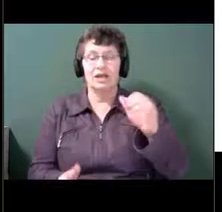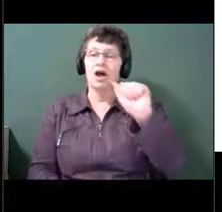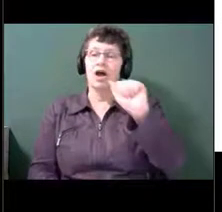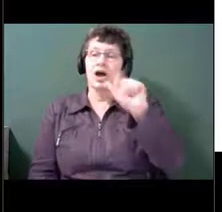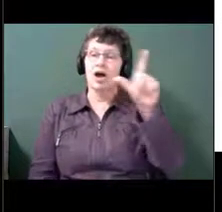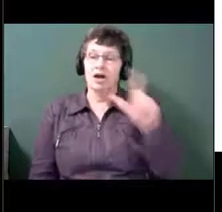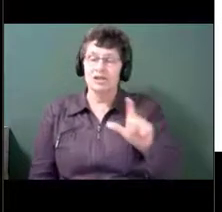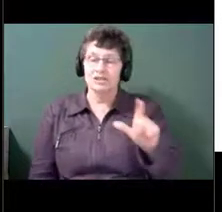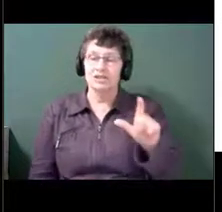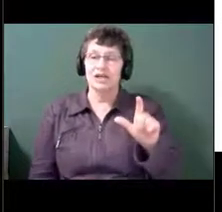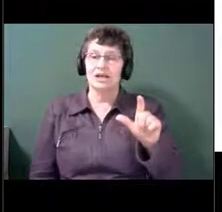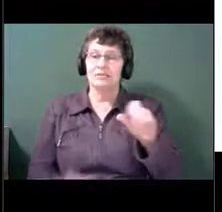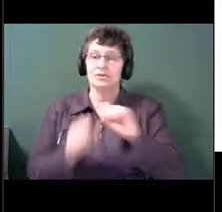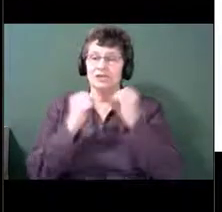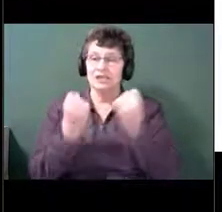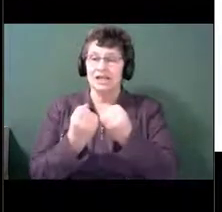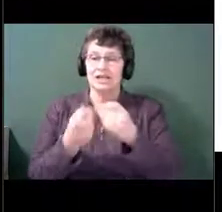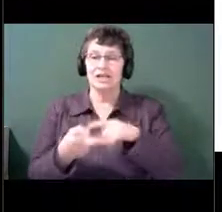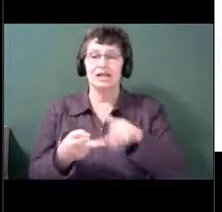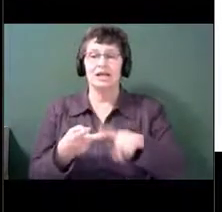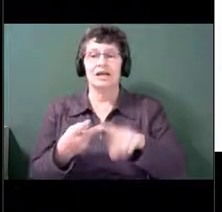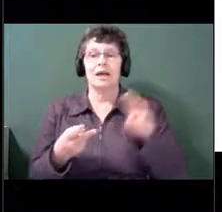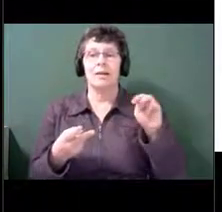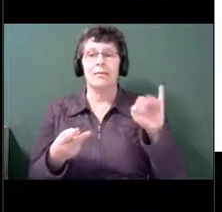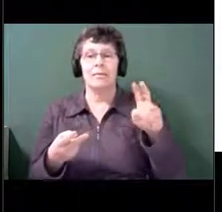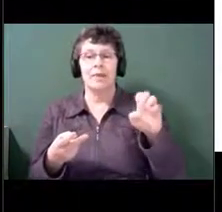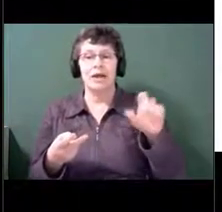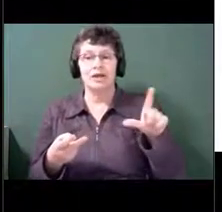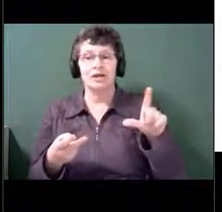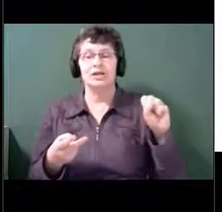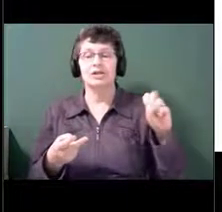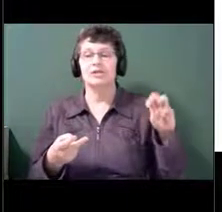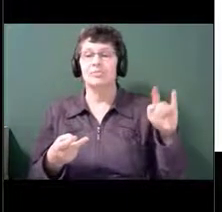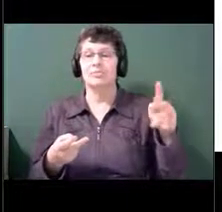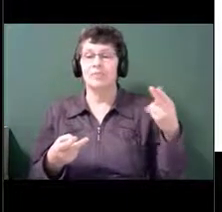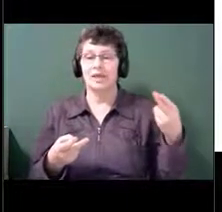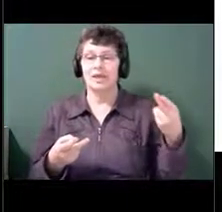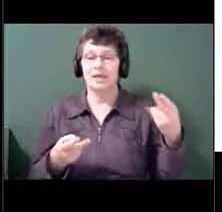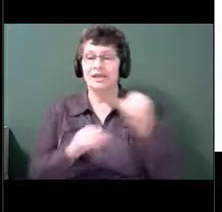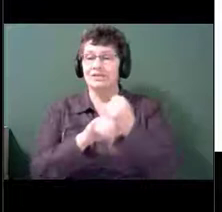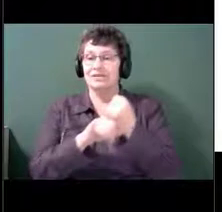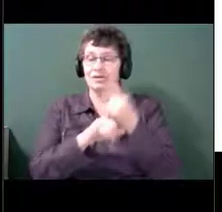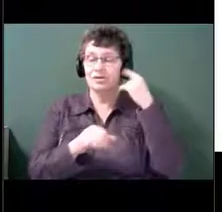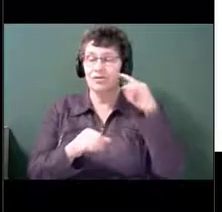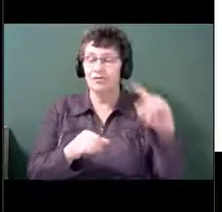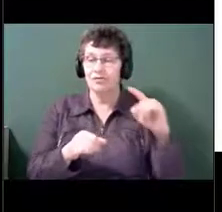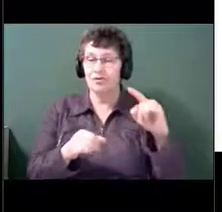for Health Research, and the Canadian Institutes for Health Research. Thank you so much